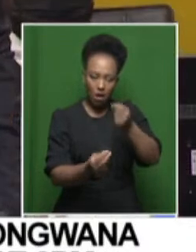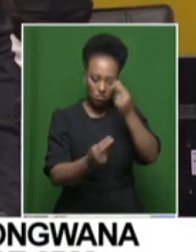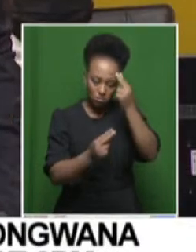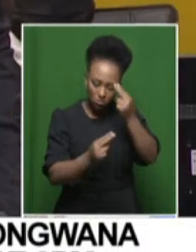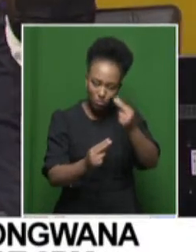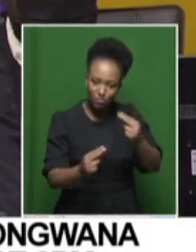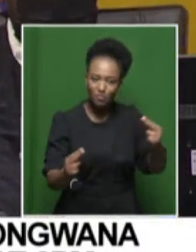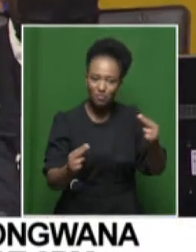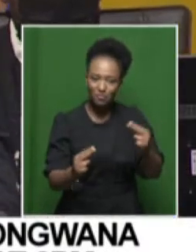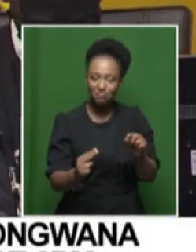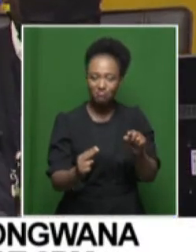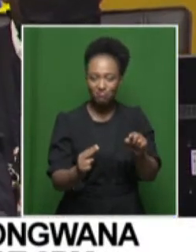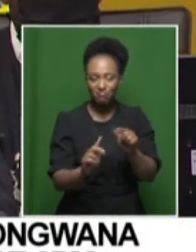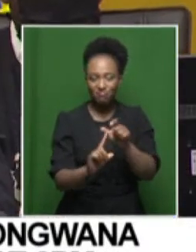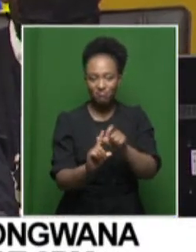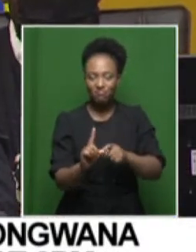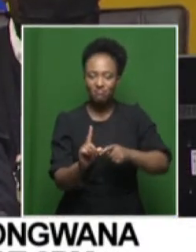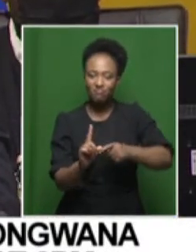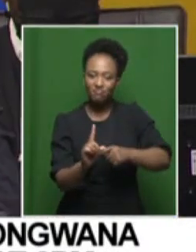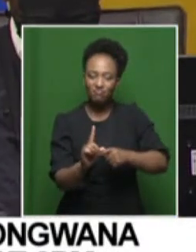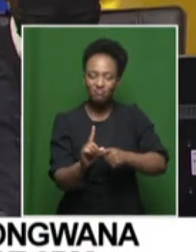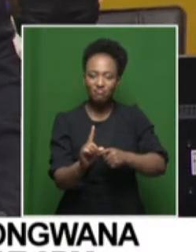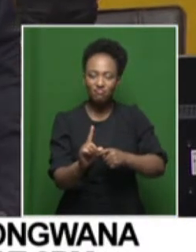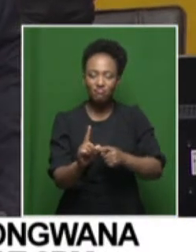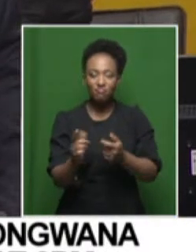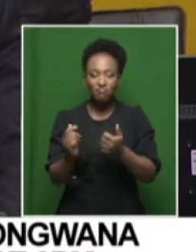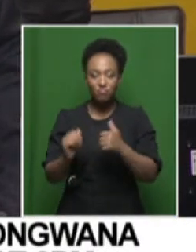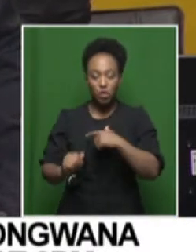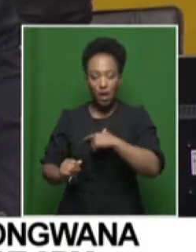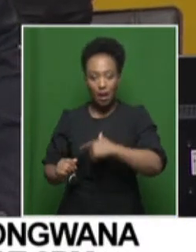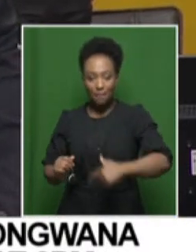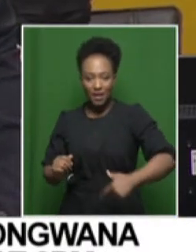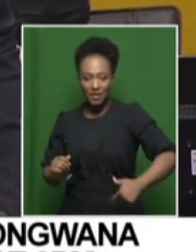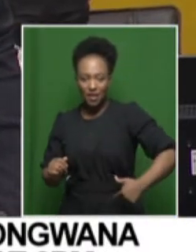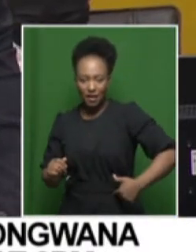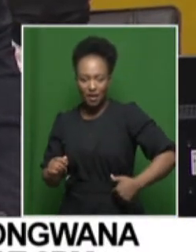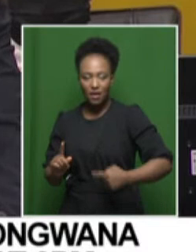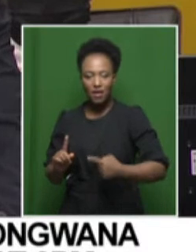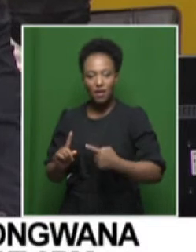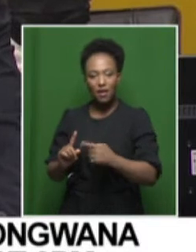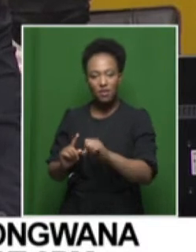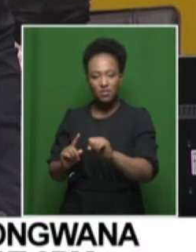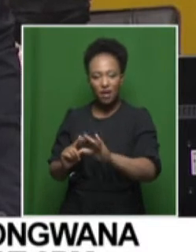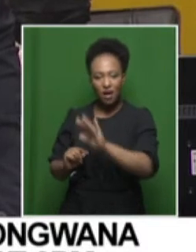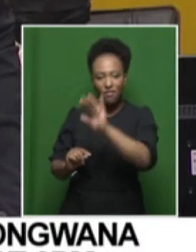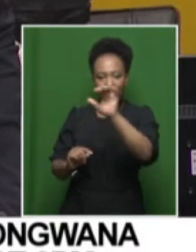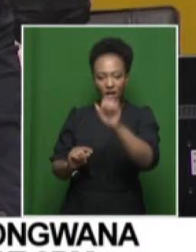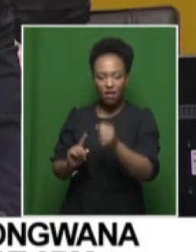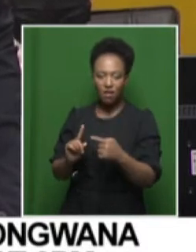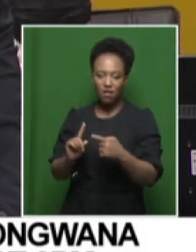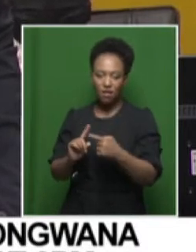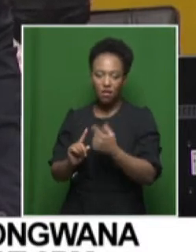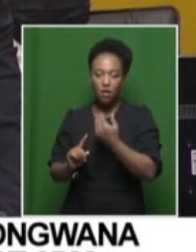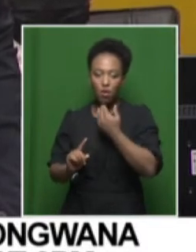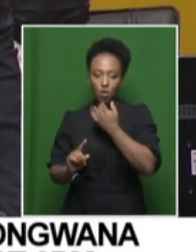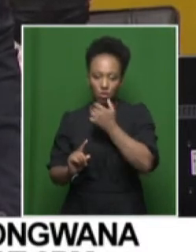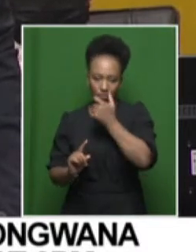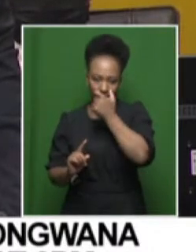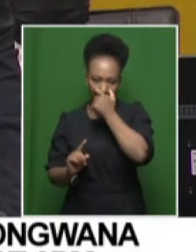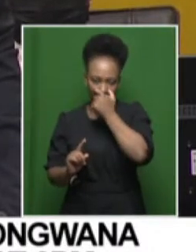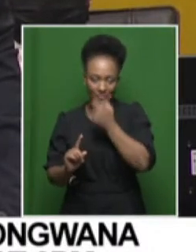His Excellency, the President of the Republic of South Africa, Mr. Cyril